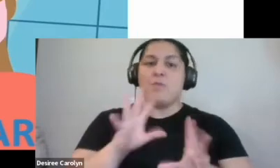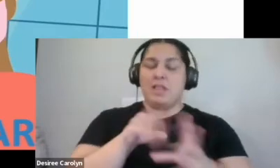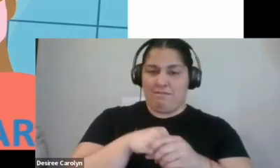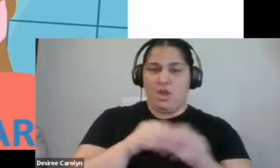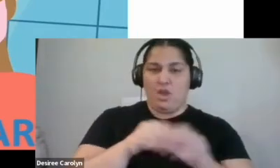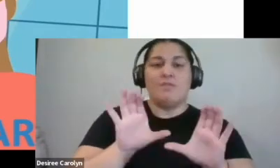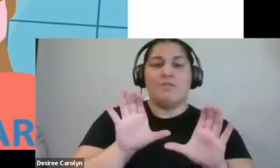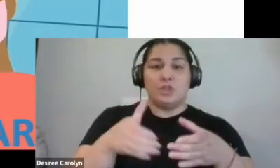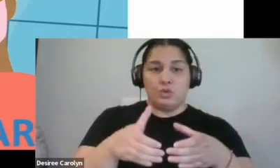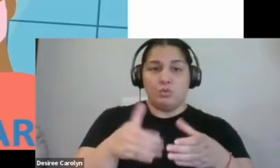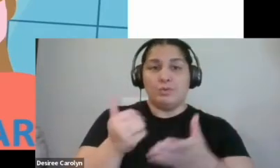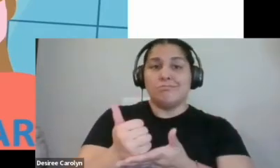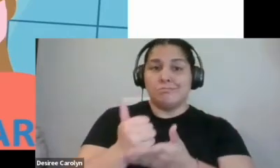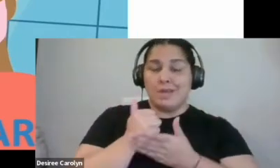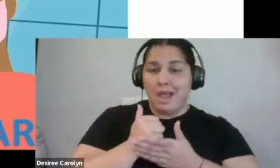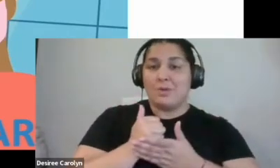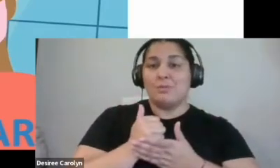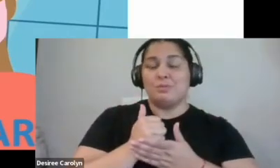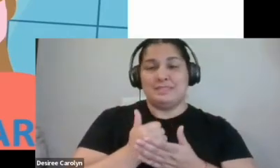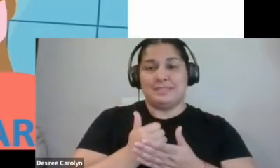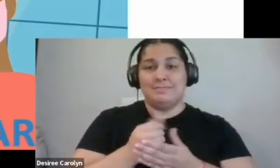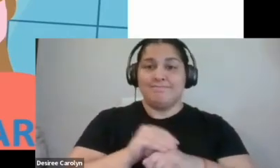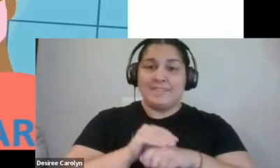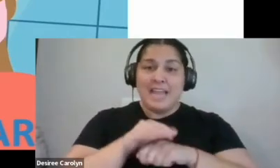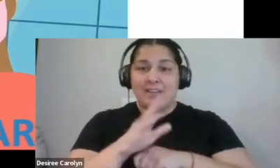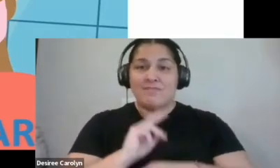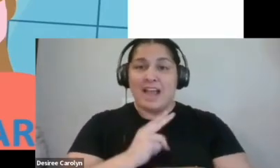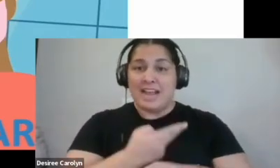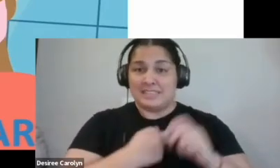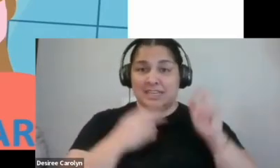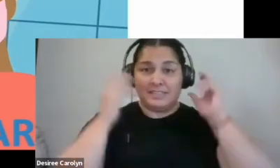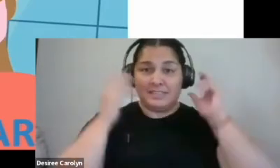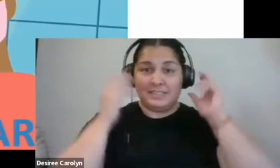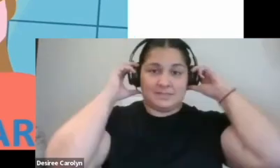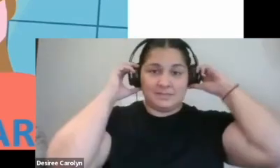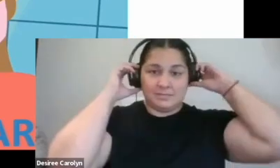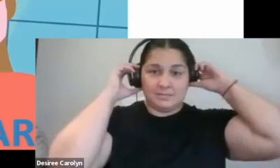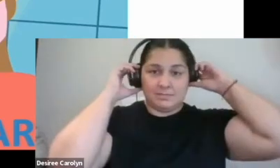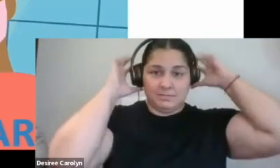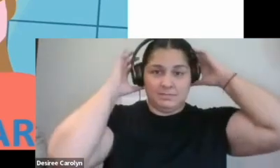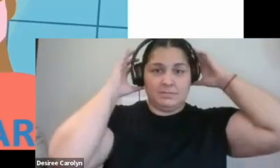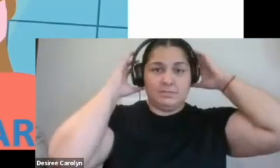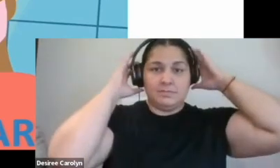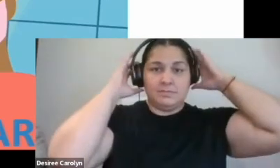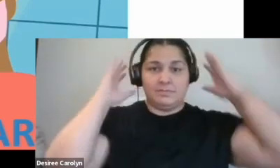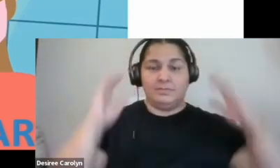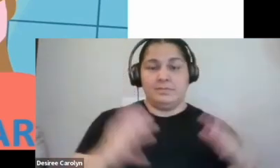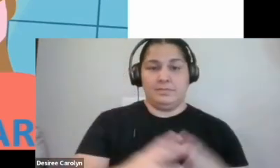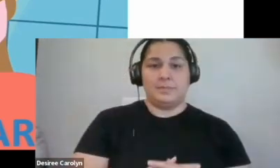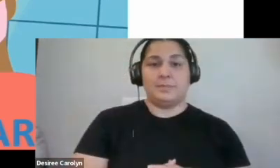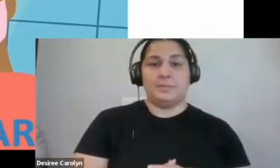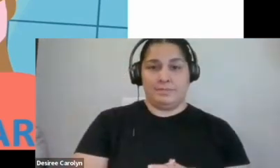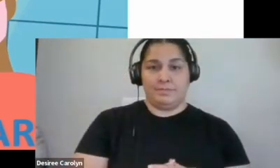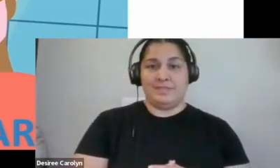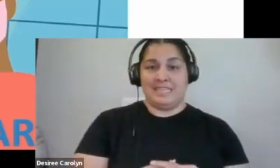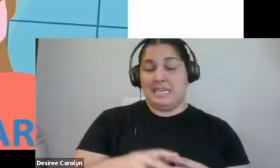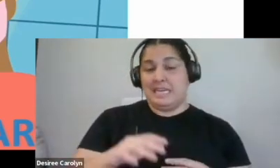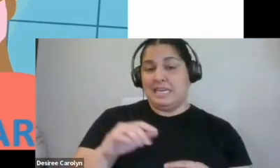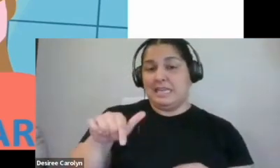us on this study. The study is enrolling through the end of